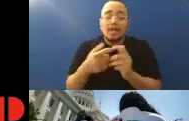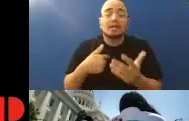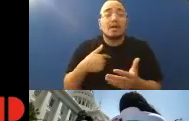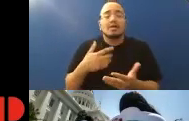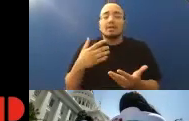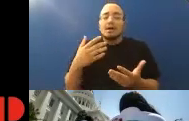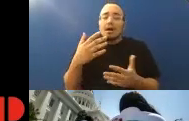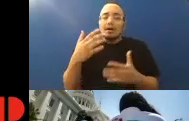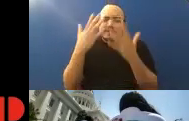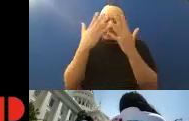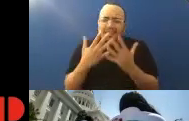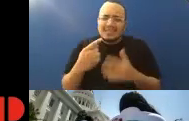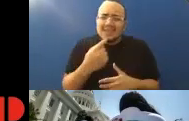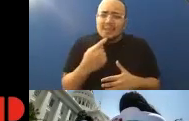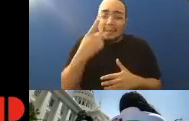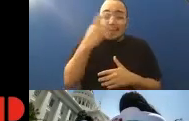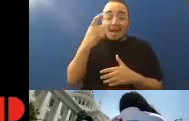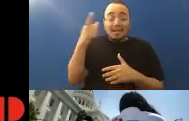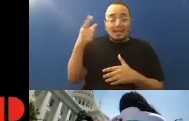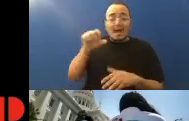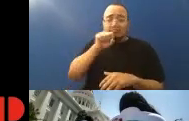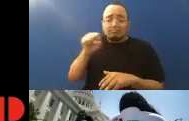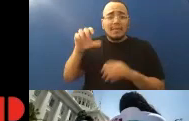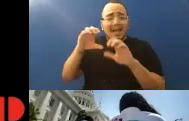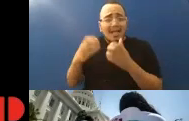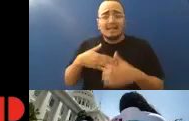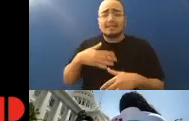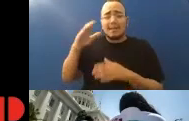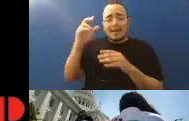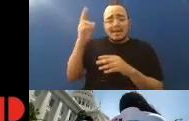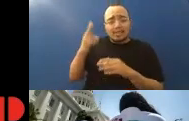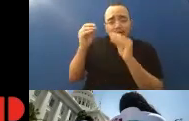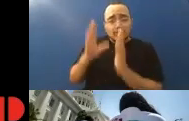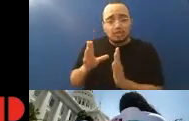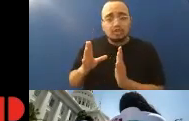because the school was like, I don't want the guys to get the wrong idea. And then some of them were like, you know,